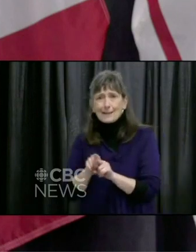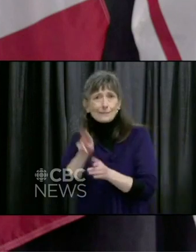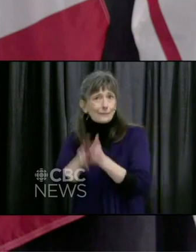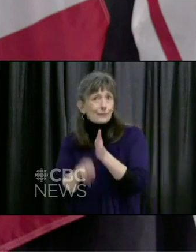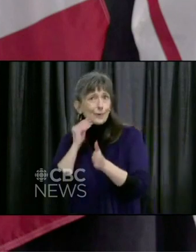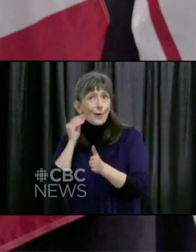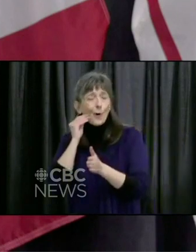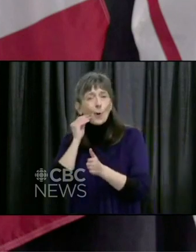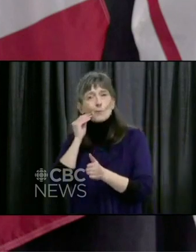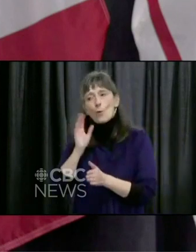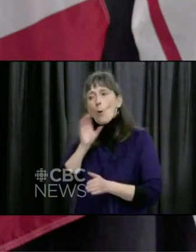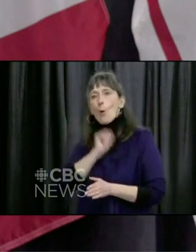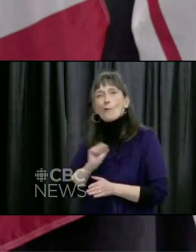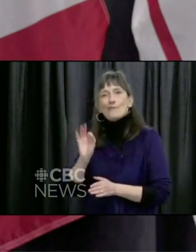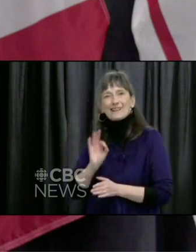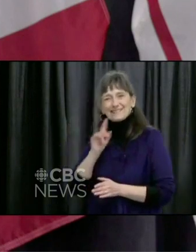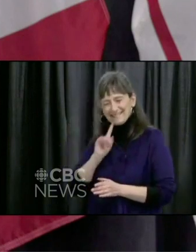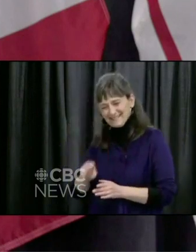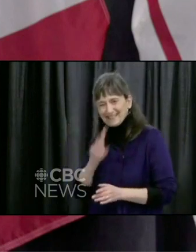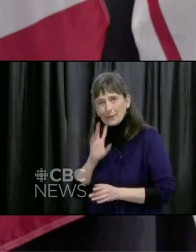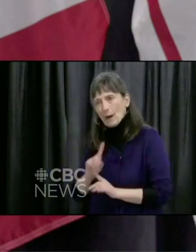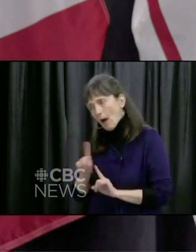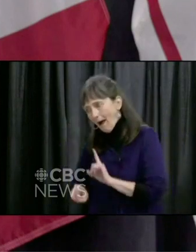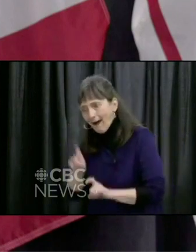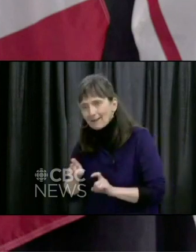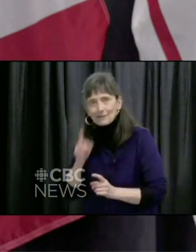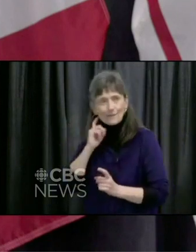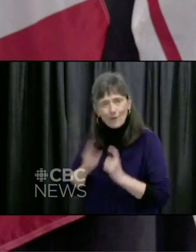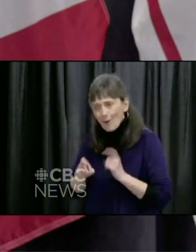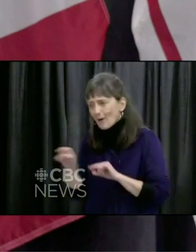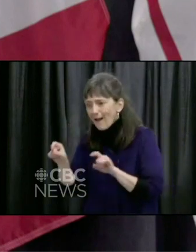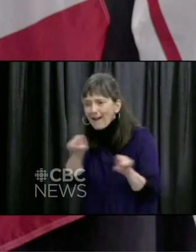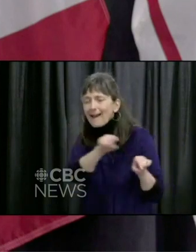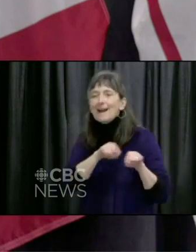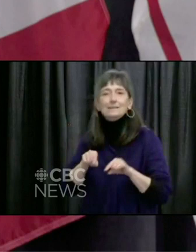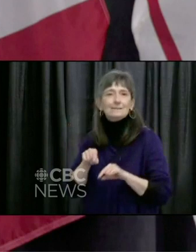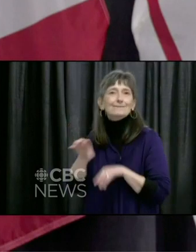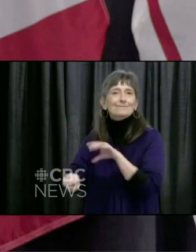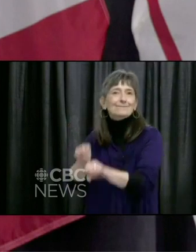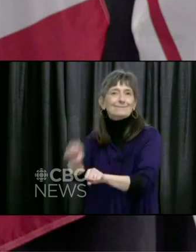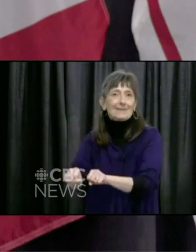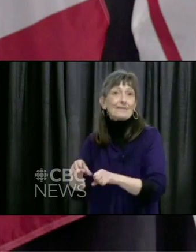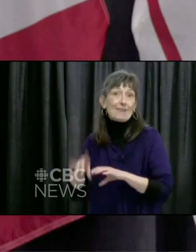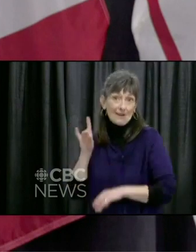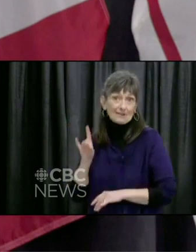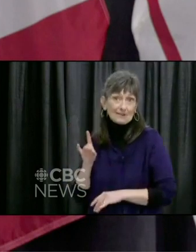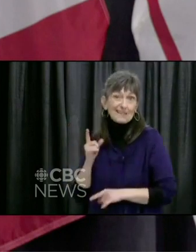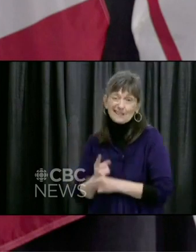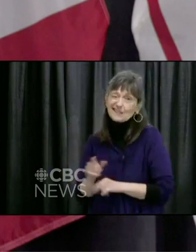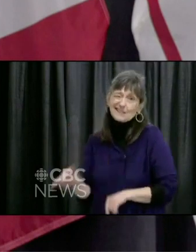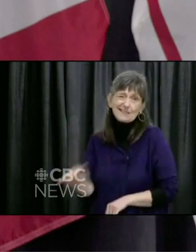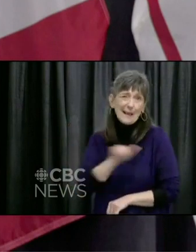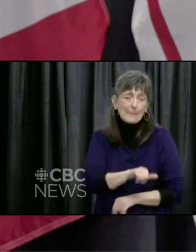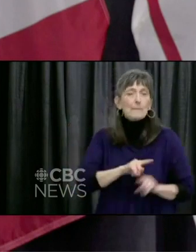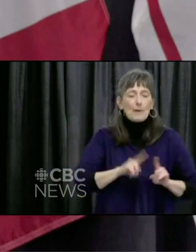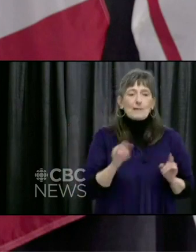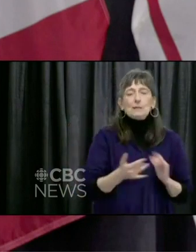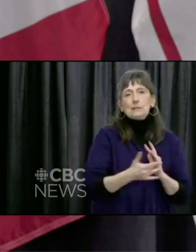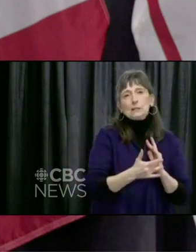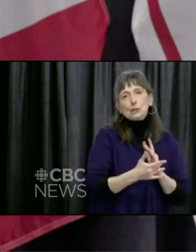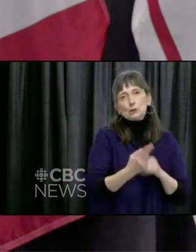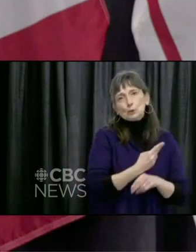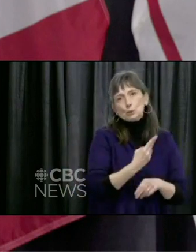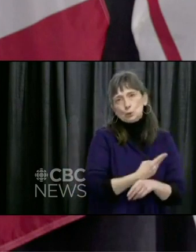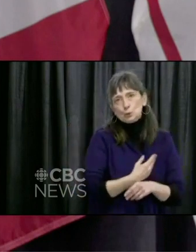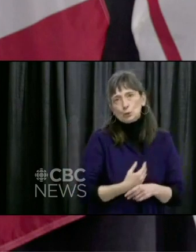outbreak. And one of the answers to the previous questions essentially is that the reason we are